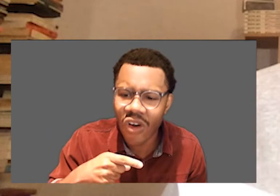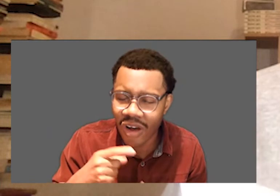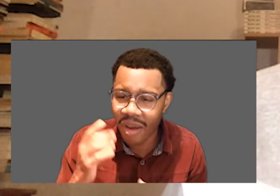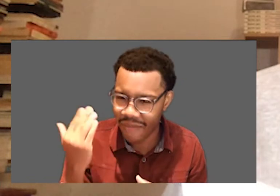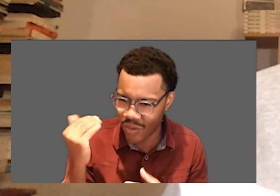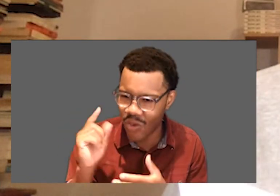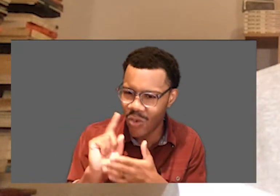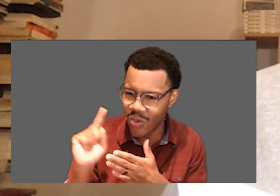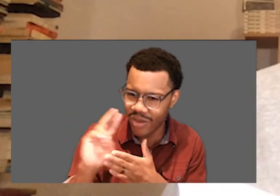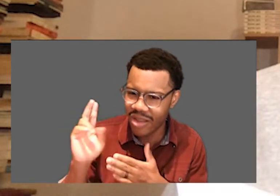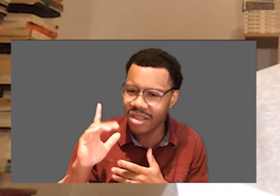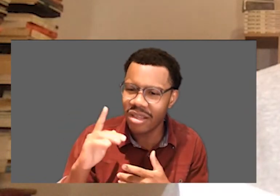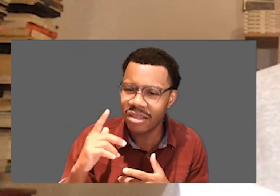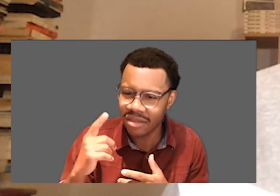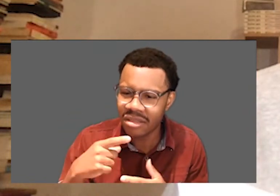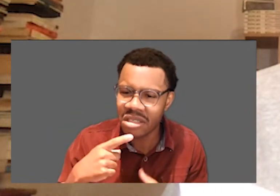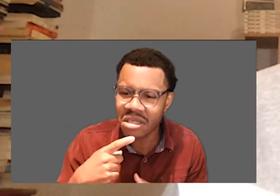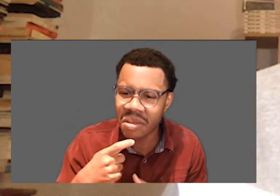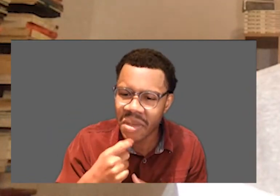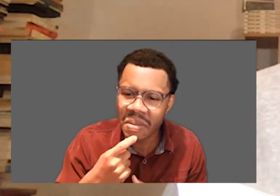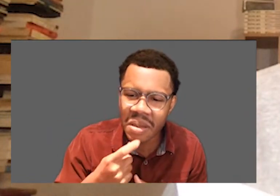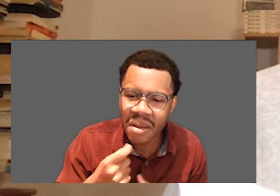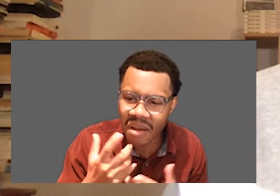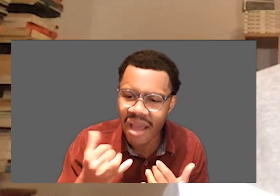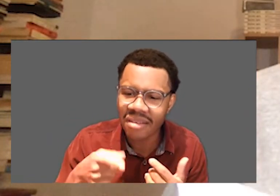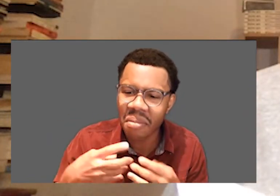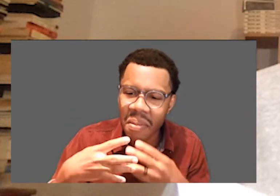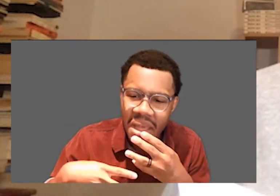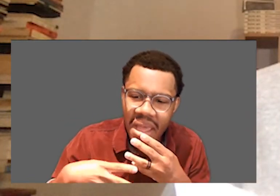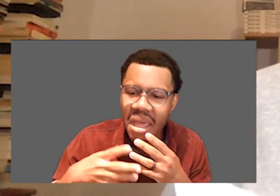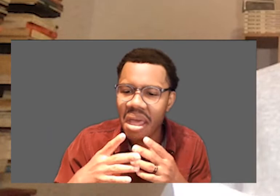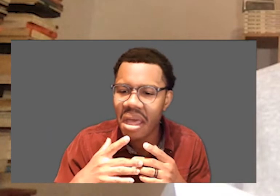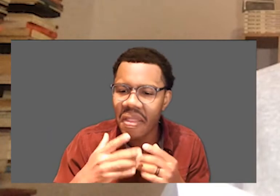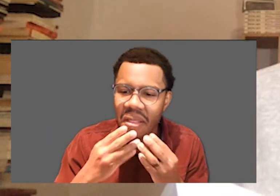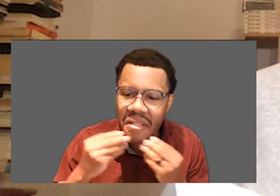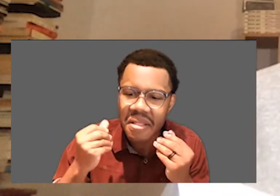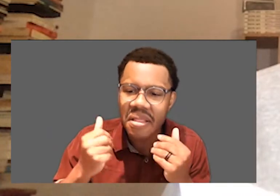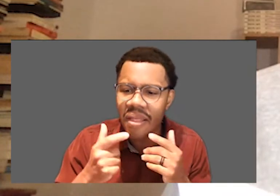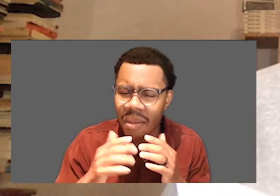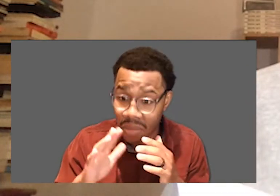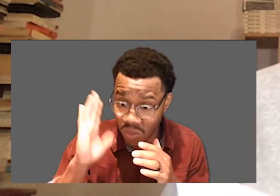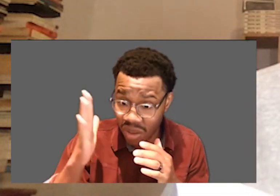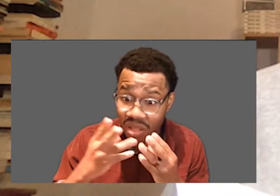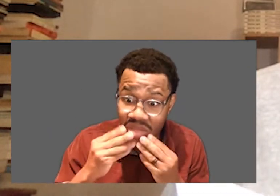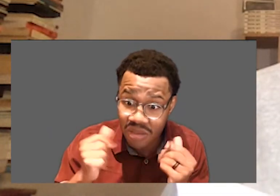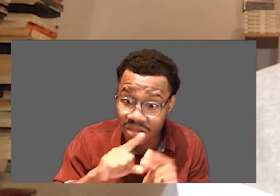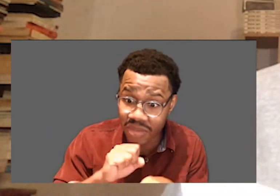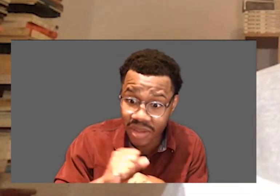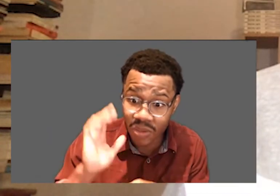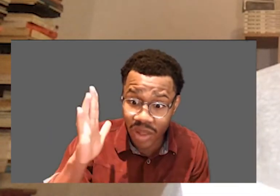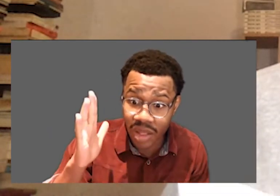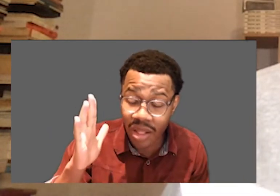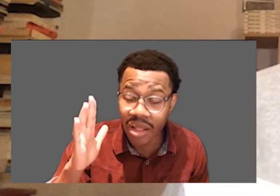bled again. I wondered, would it ever go away? My face looked back at me like I had intruded